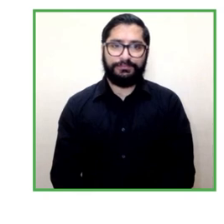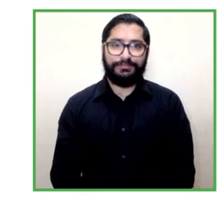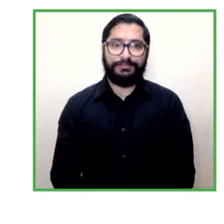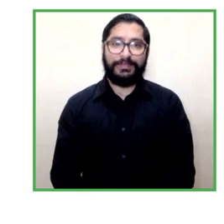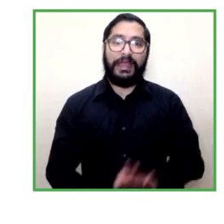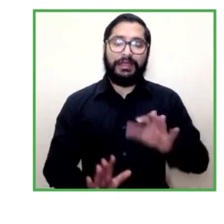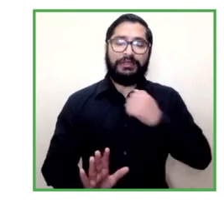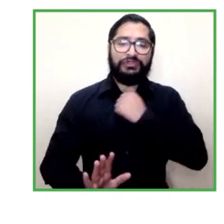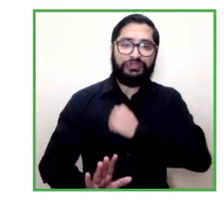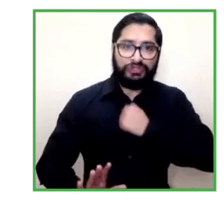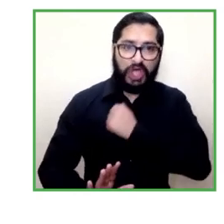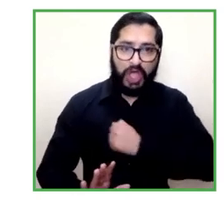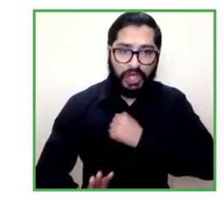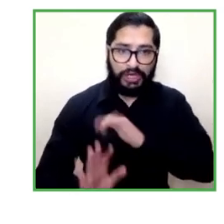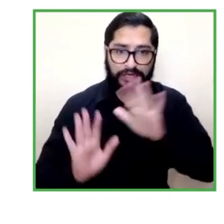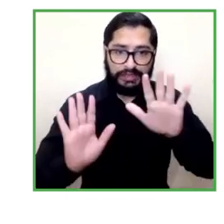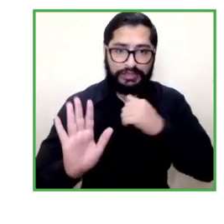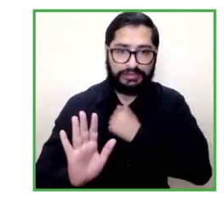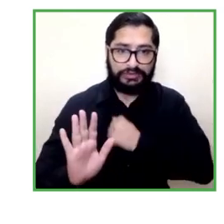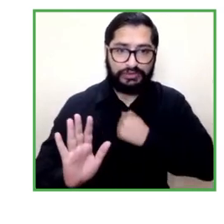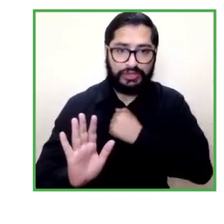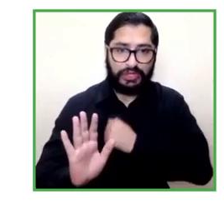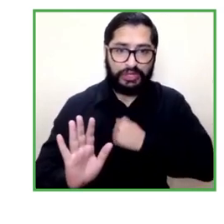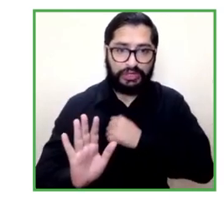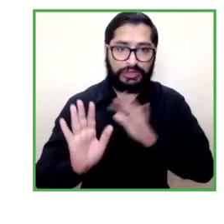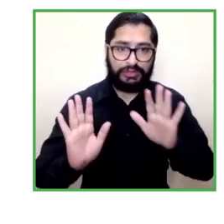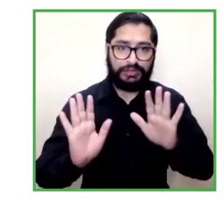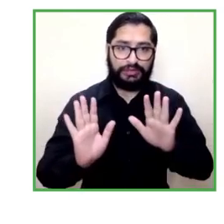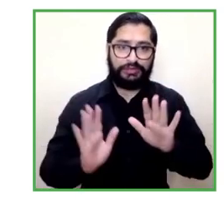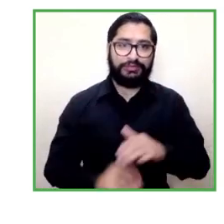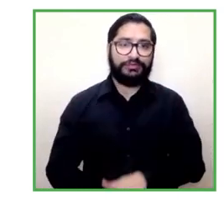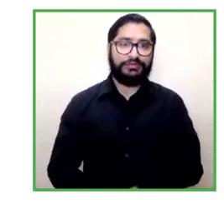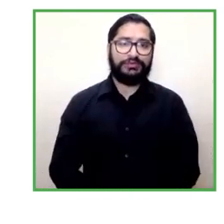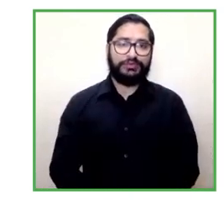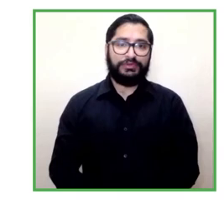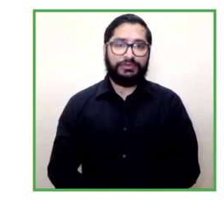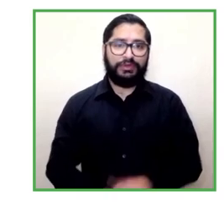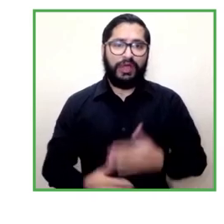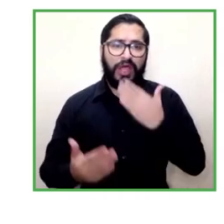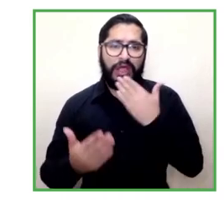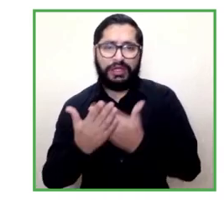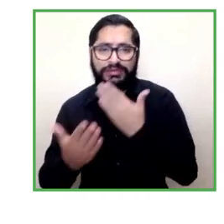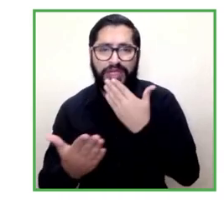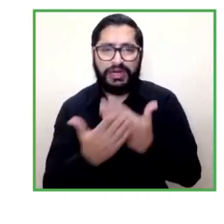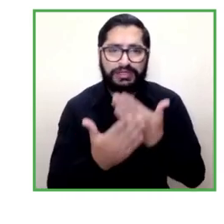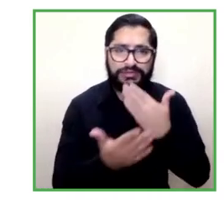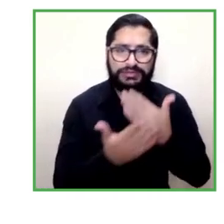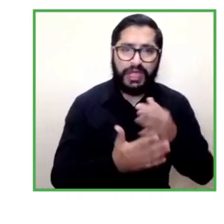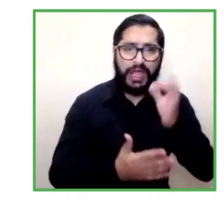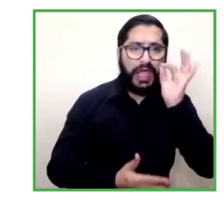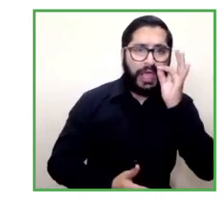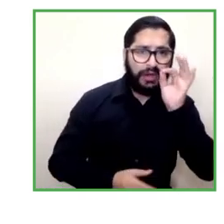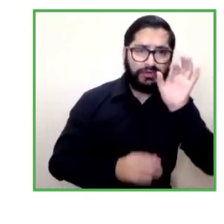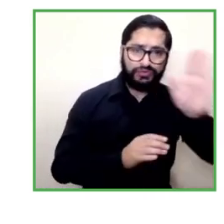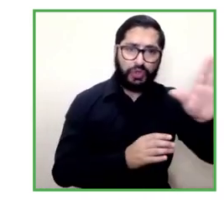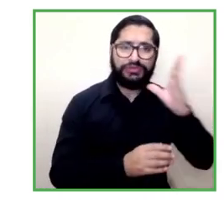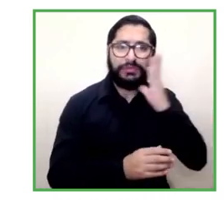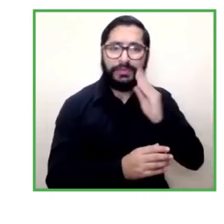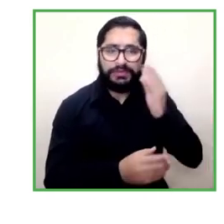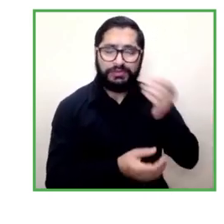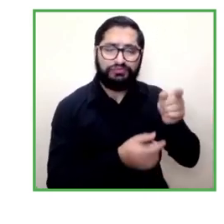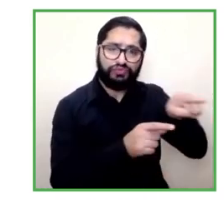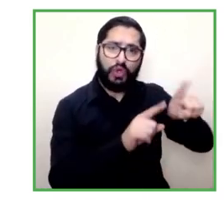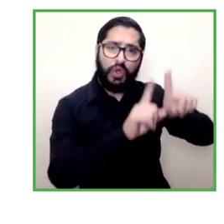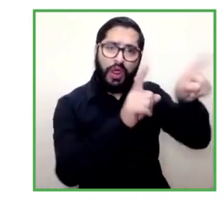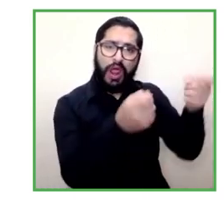Perdón, me está en mute. Bueno, muchas gracias, Henry, por la respuesta. Thank you so much, Henry, for your answer.